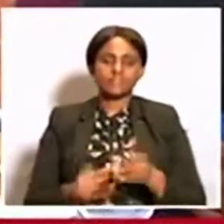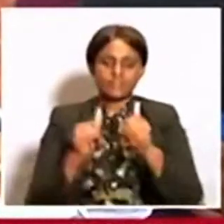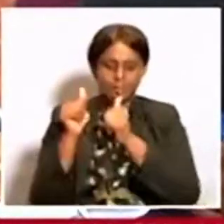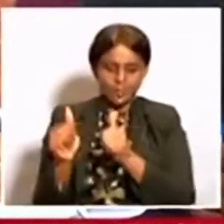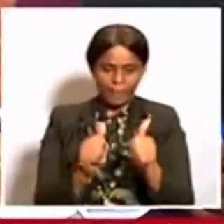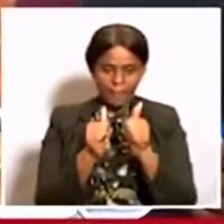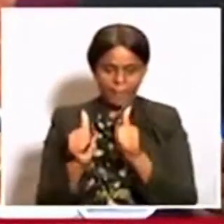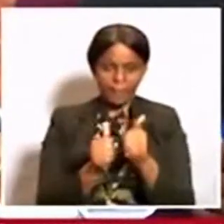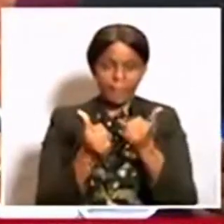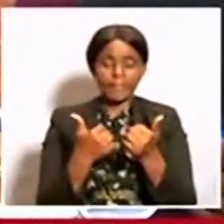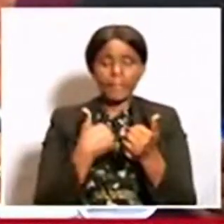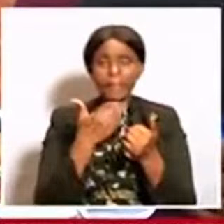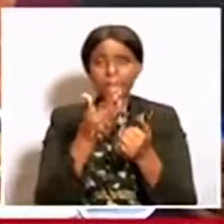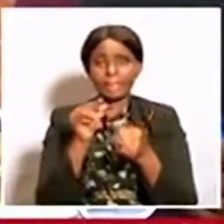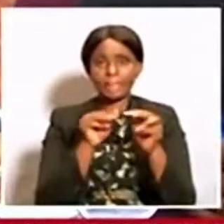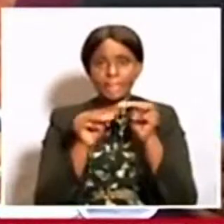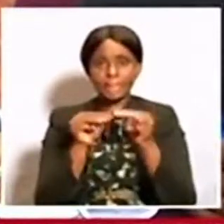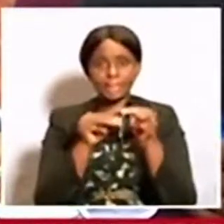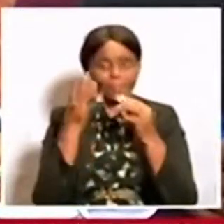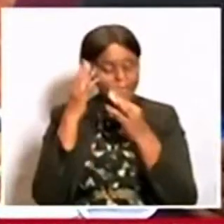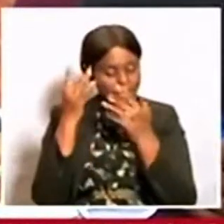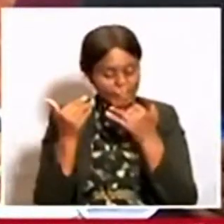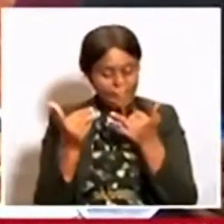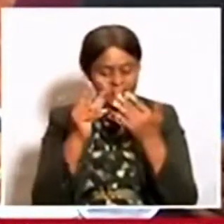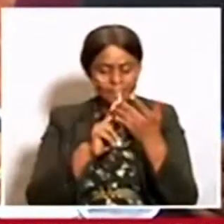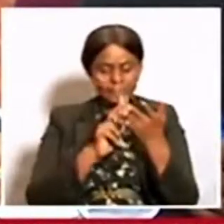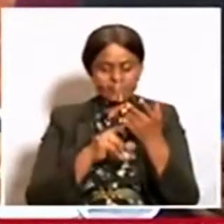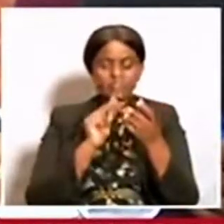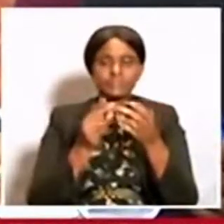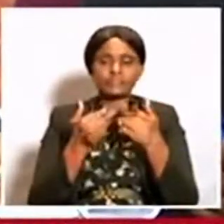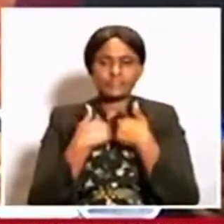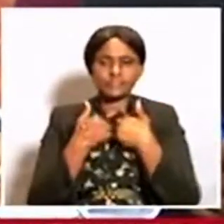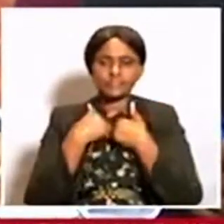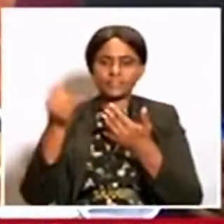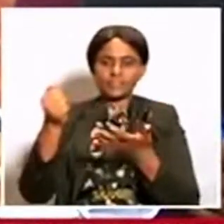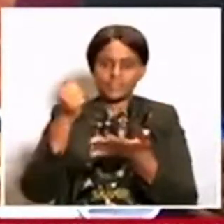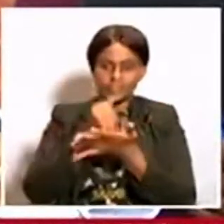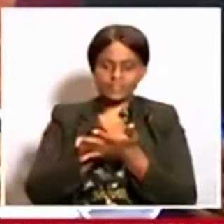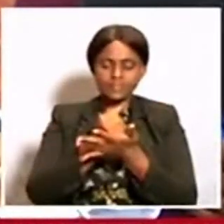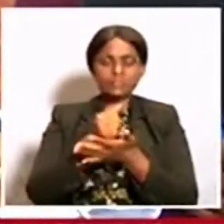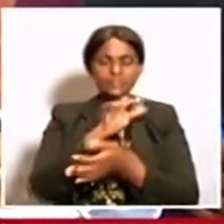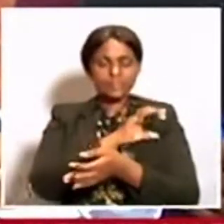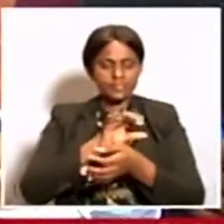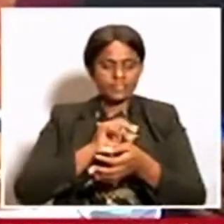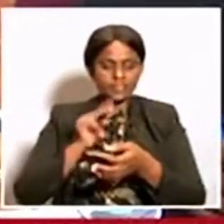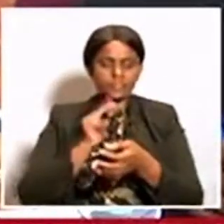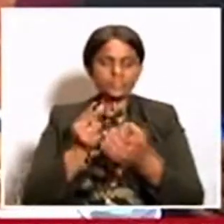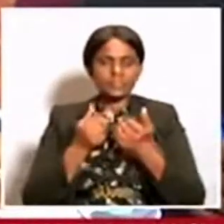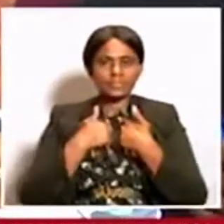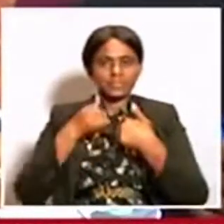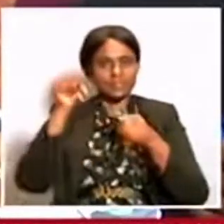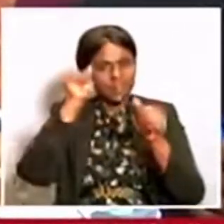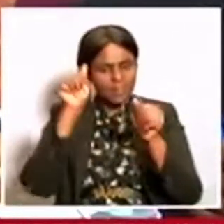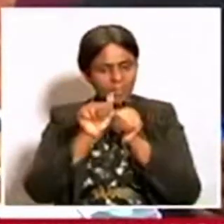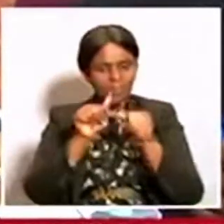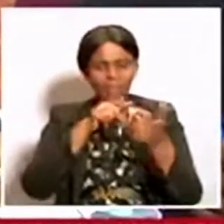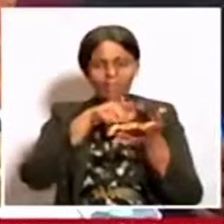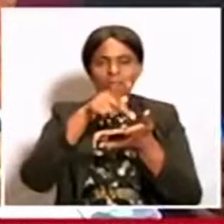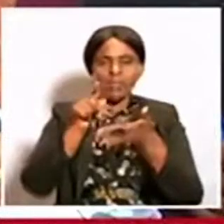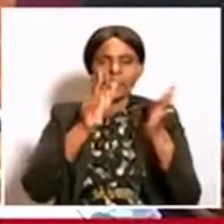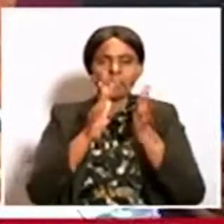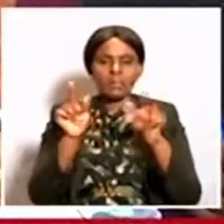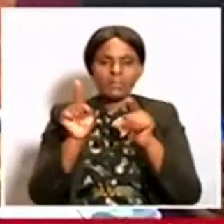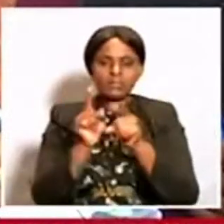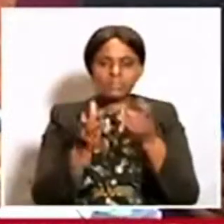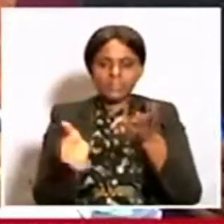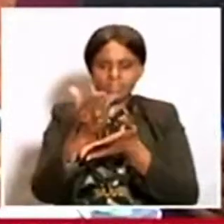taken. Management wishes to report that we have engaged the contractor and we have agreed on a payment plan to